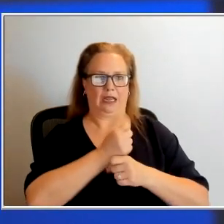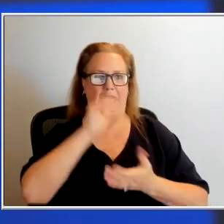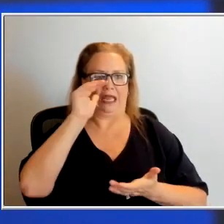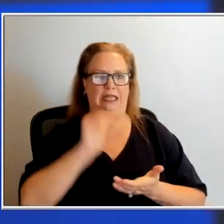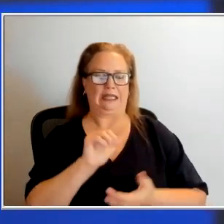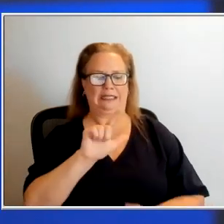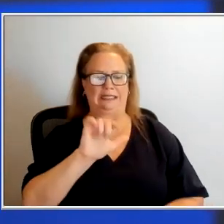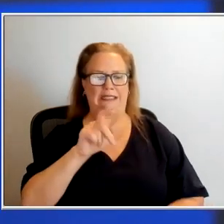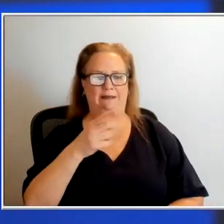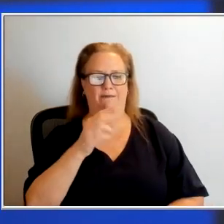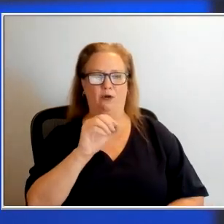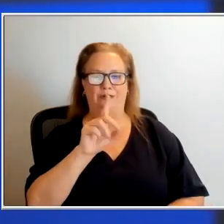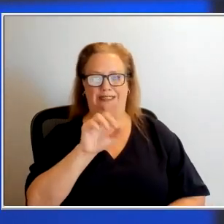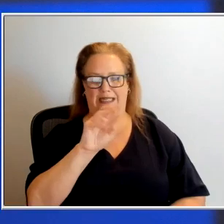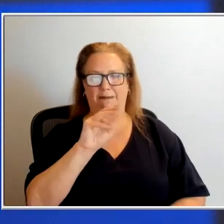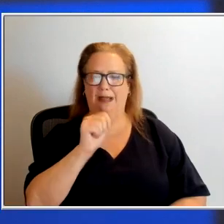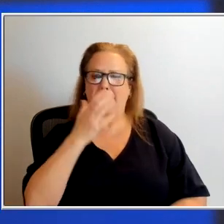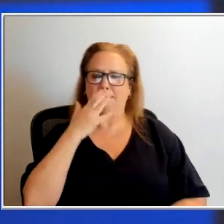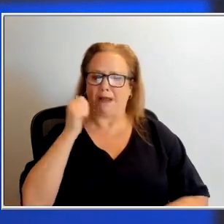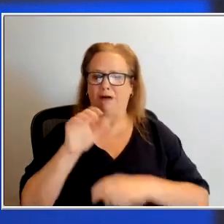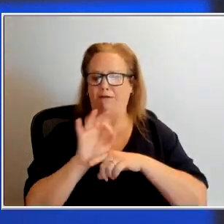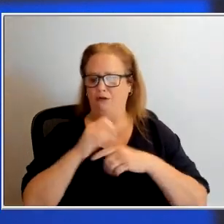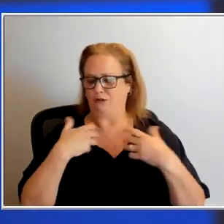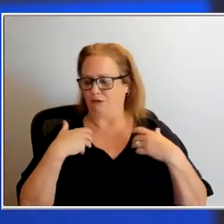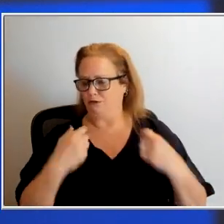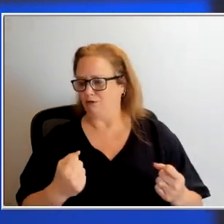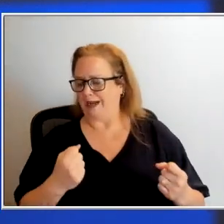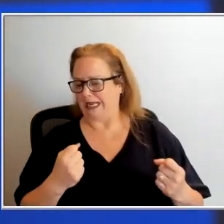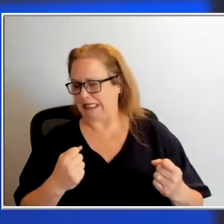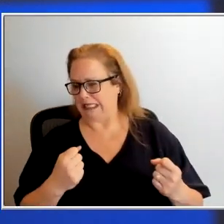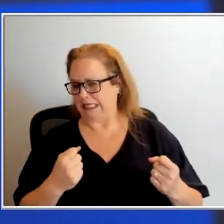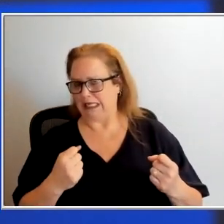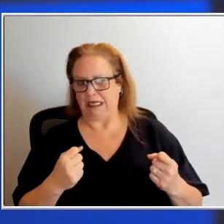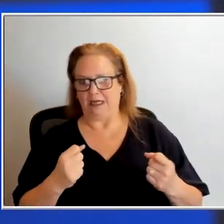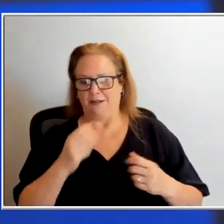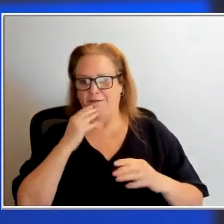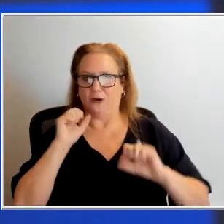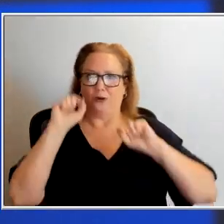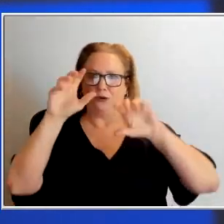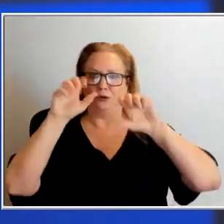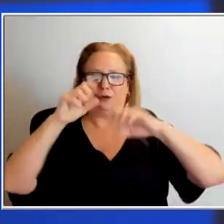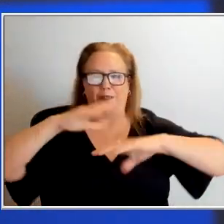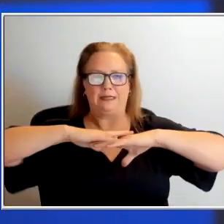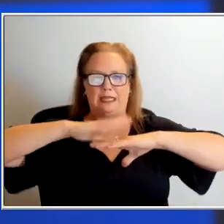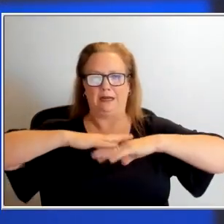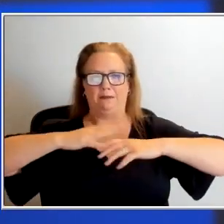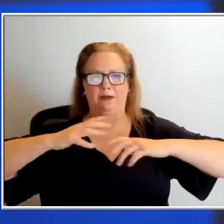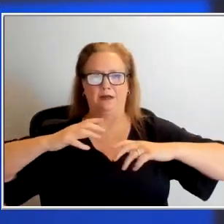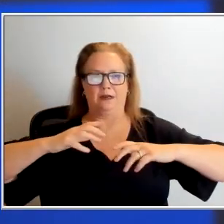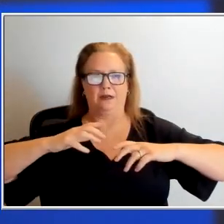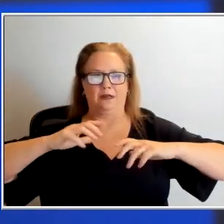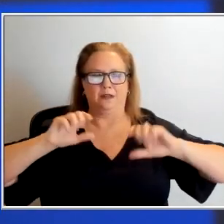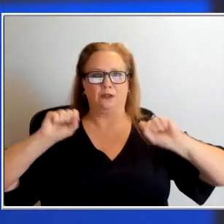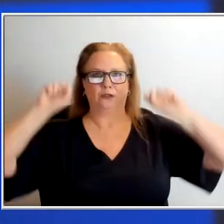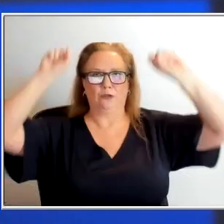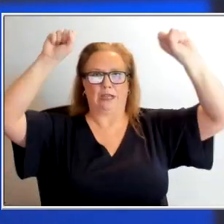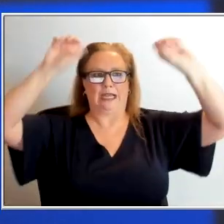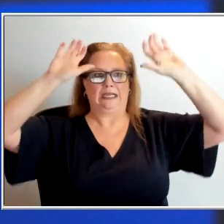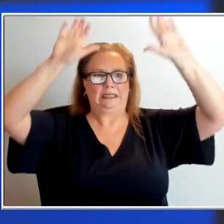lymphedema and better functional strength. They could put their groceries on the table. They could put their suitcase overhead on